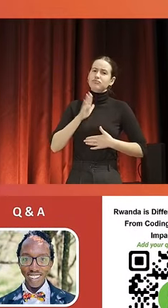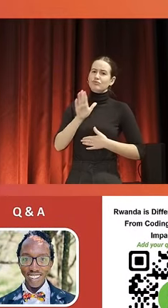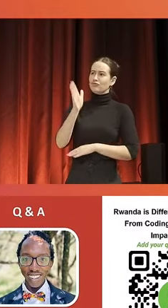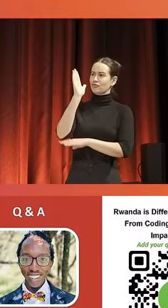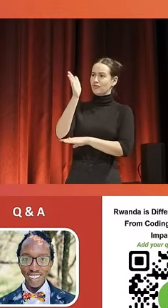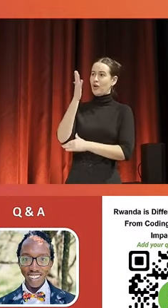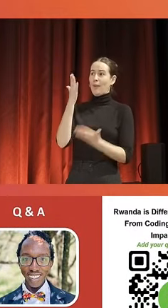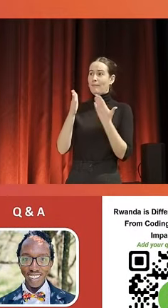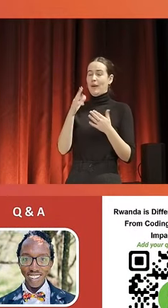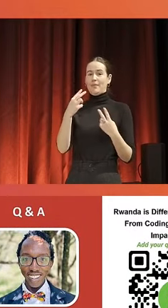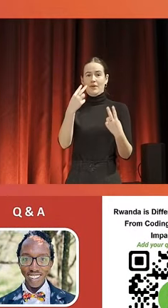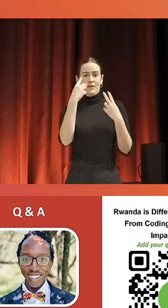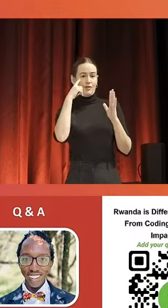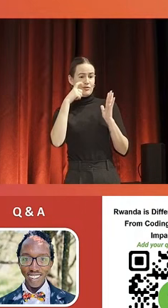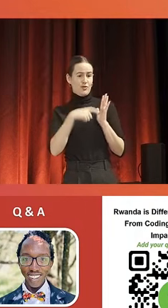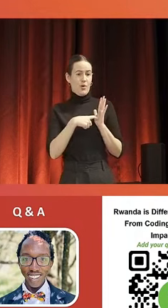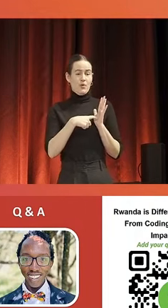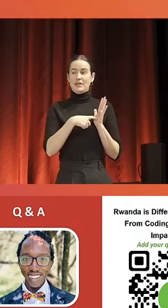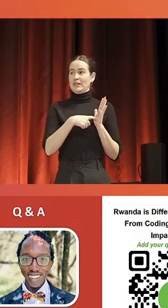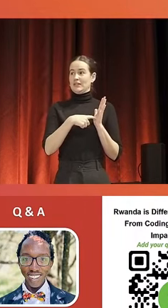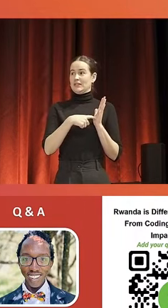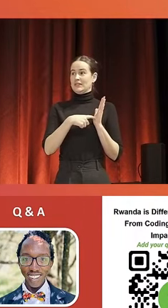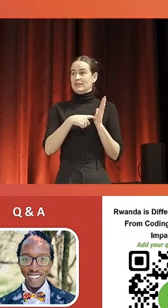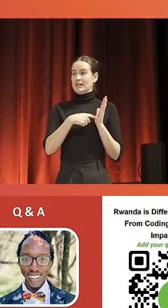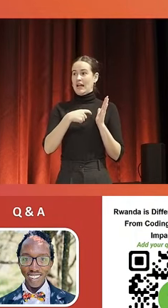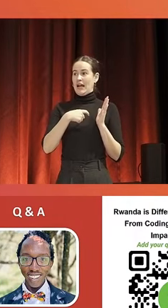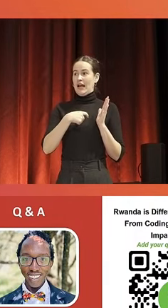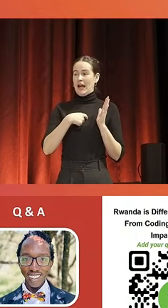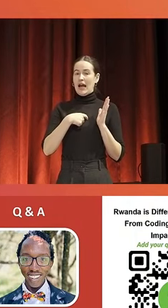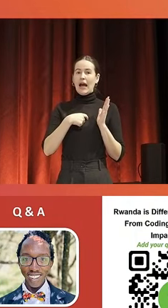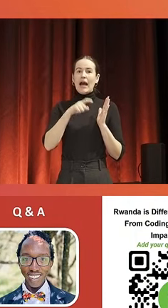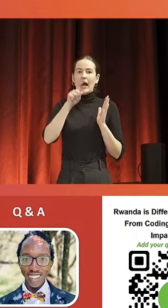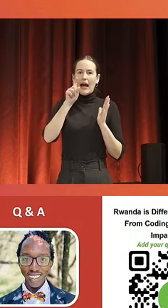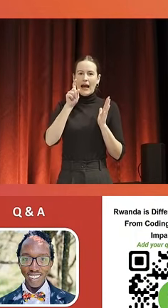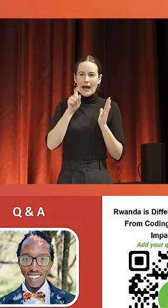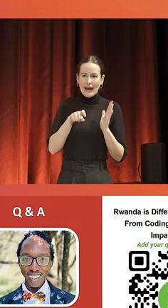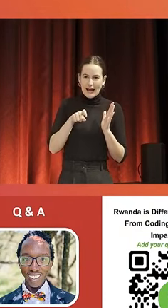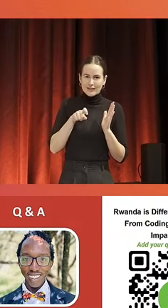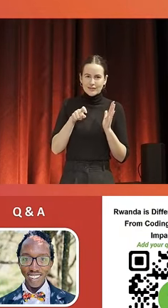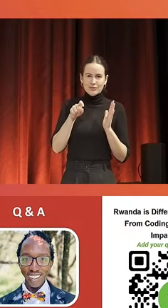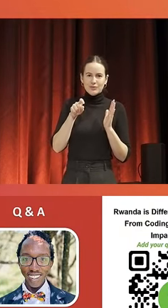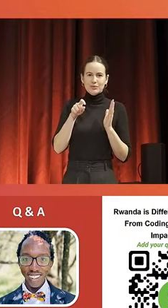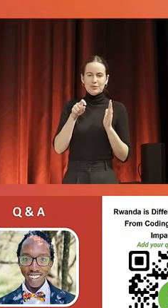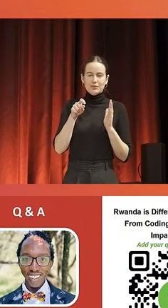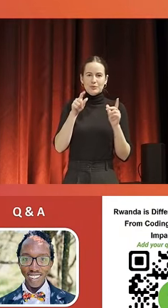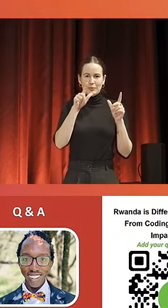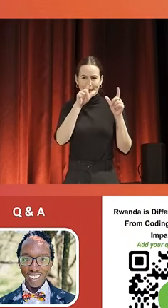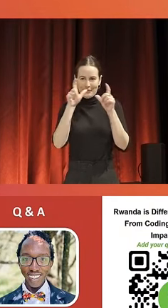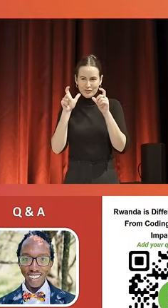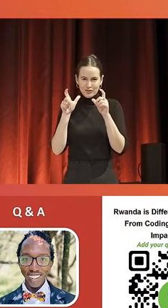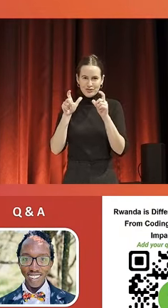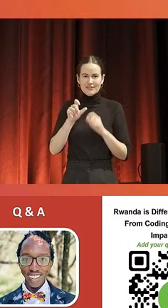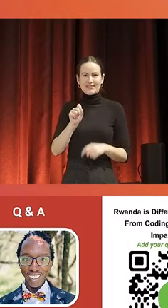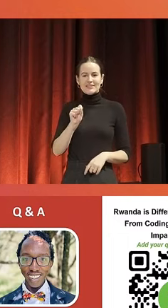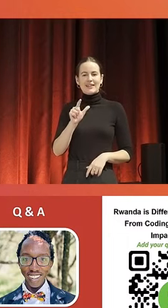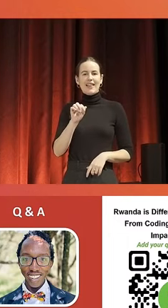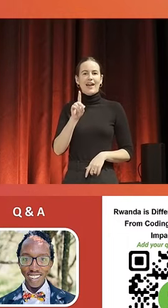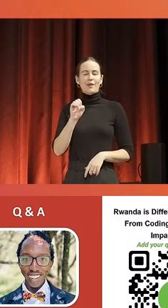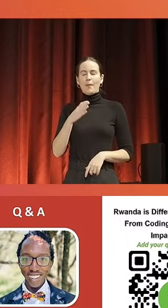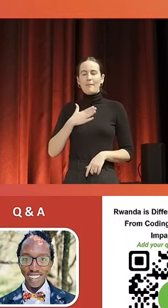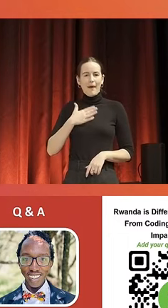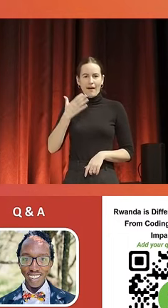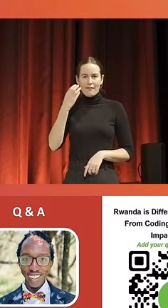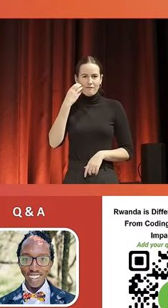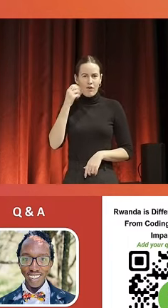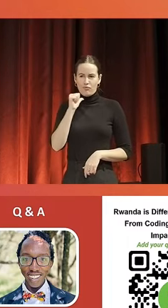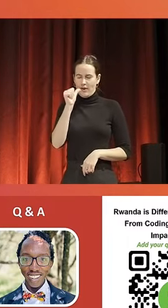have noticed that I had to put my phone and take pictures from his Slido because my phone doesn't update. I don't know. It's supposed to be